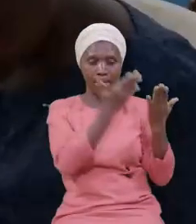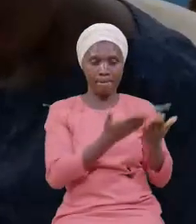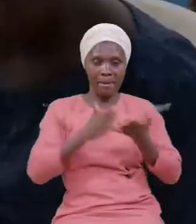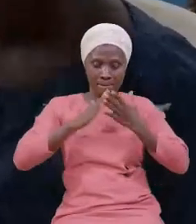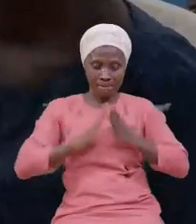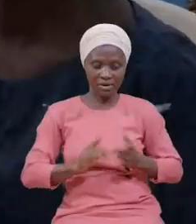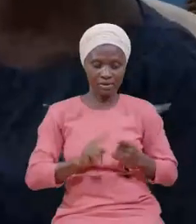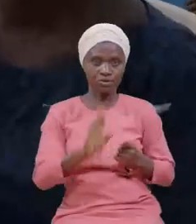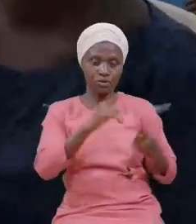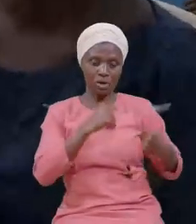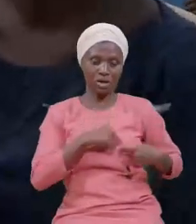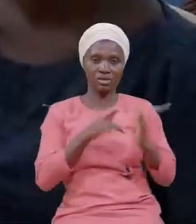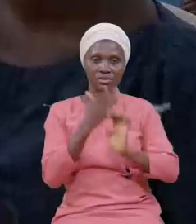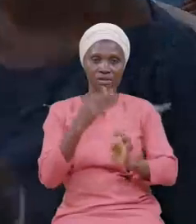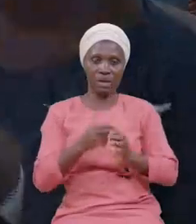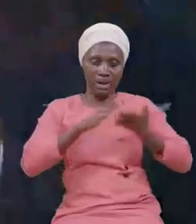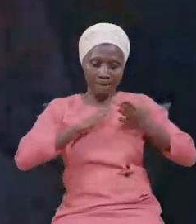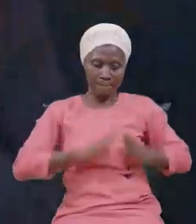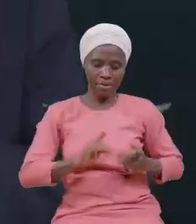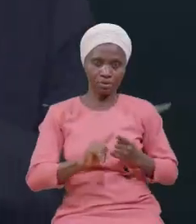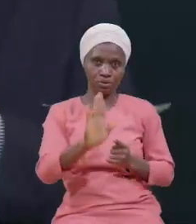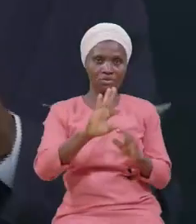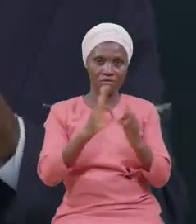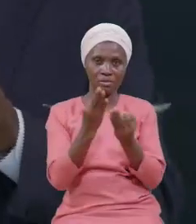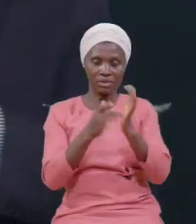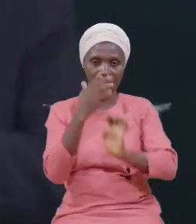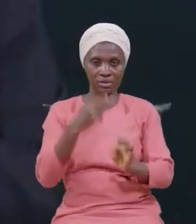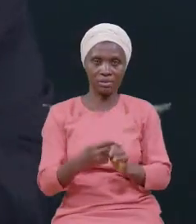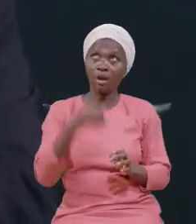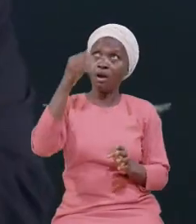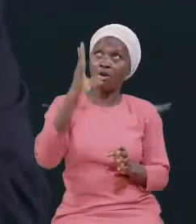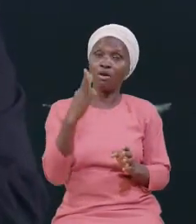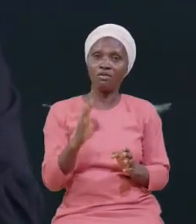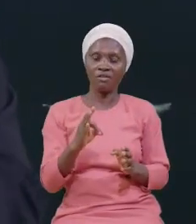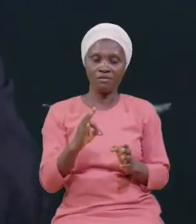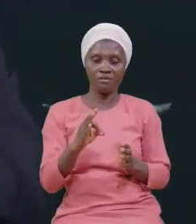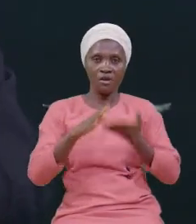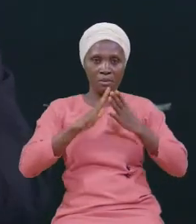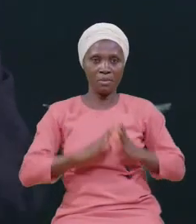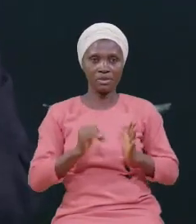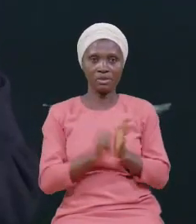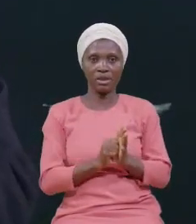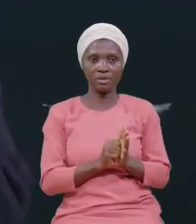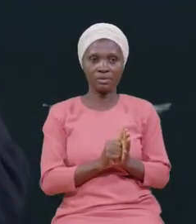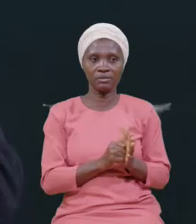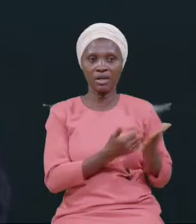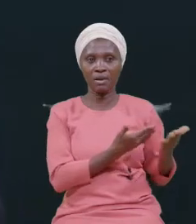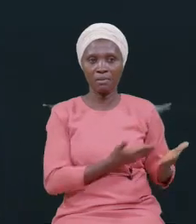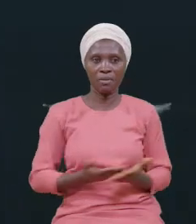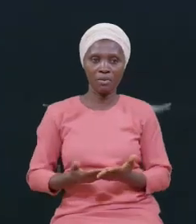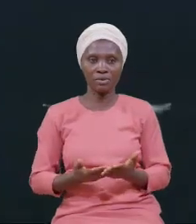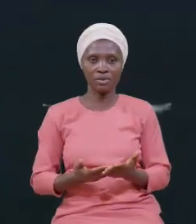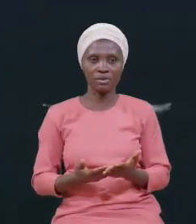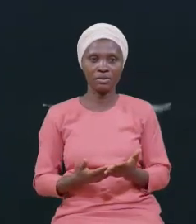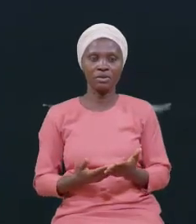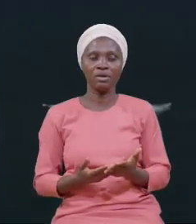your family. The God of peace that brought again from the dead our Lord Jesus,